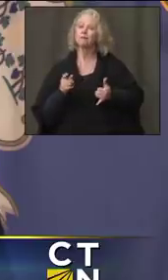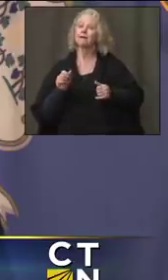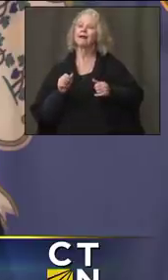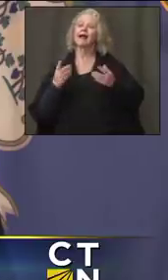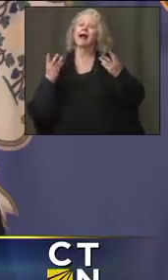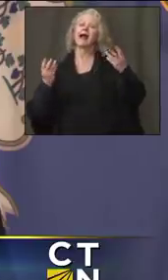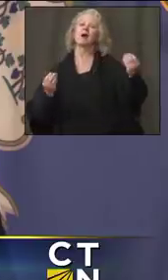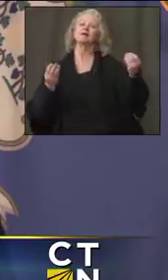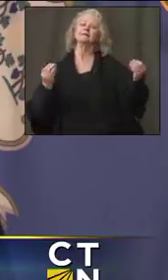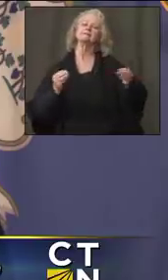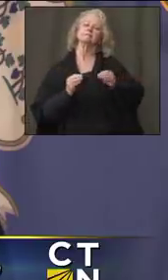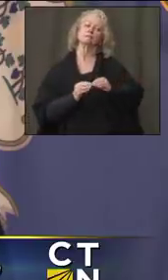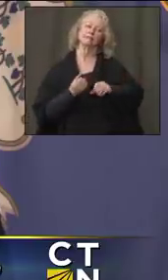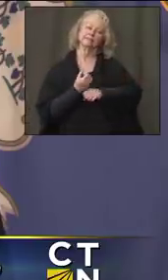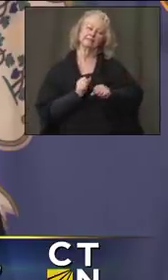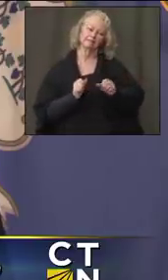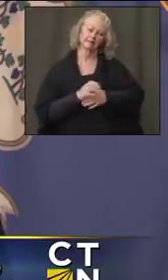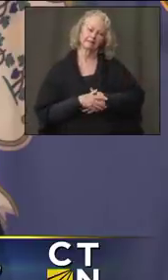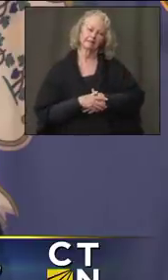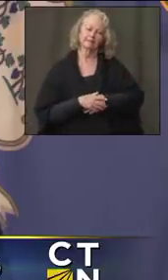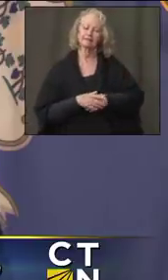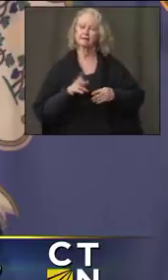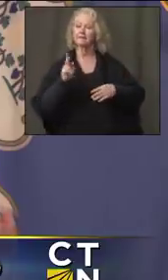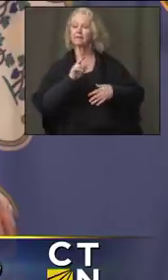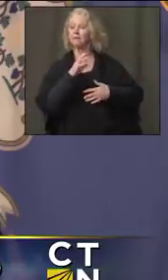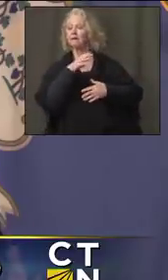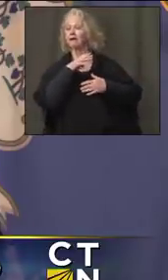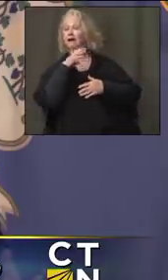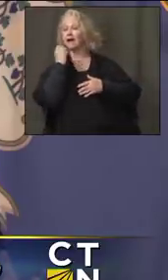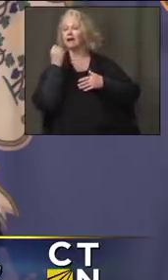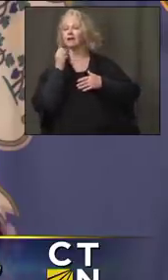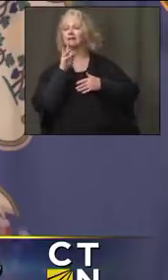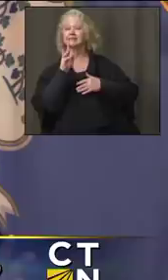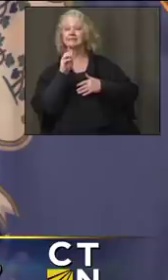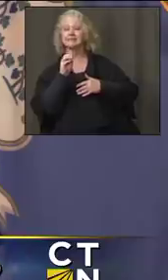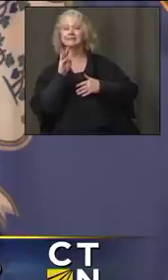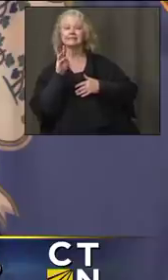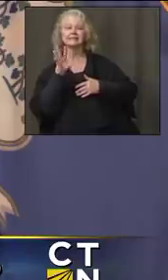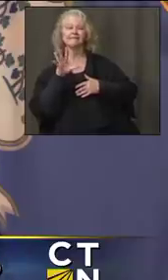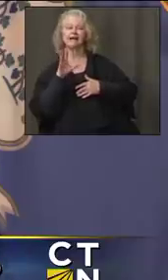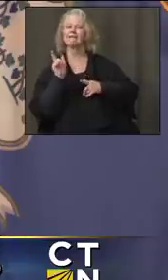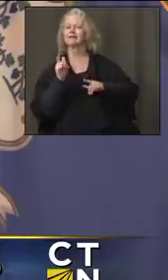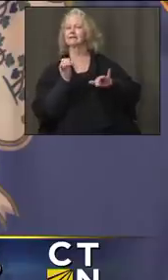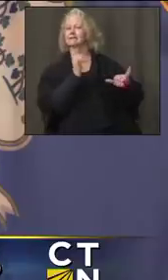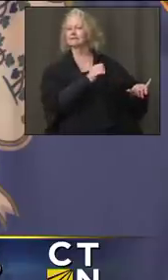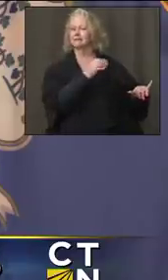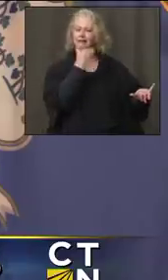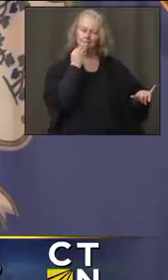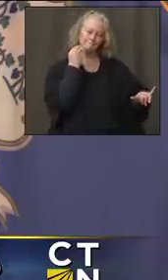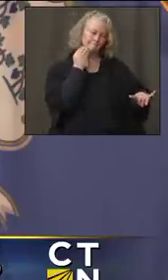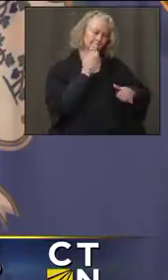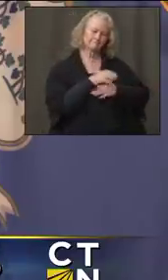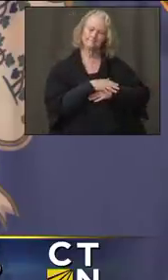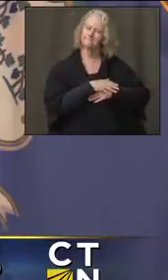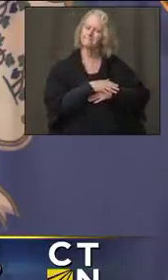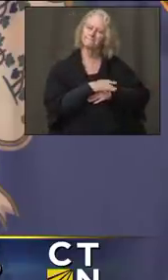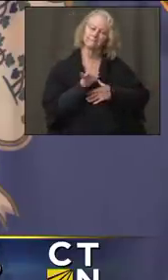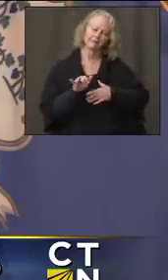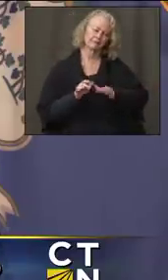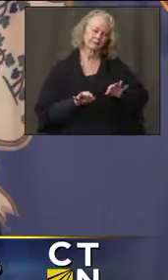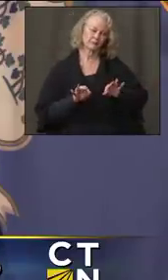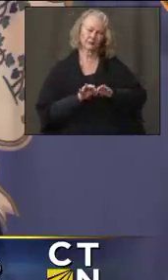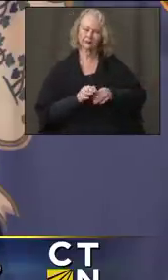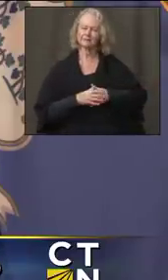much safer. I said anybody over the age of 60 or 65, I want them to stay at home. These are really key criteria going